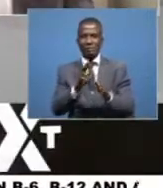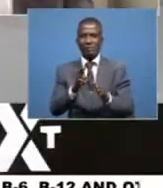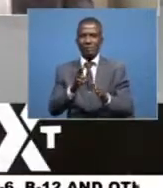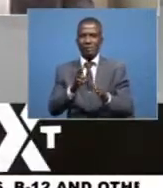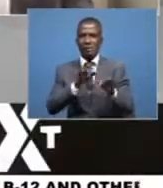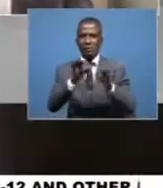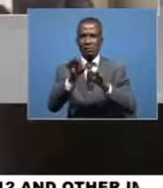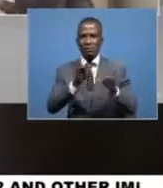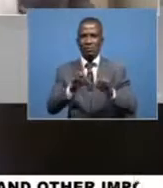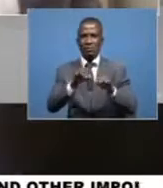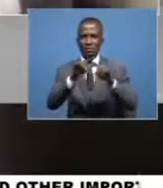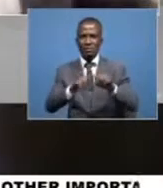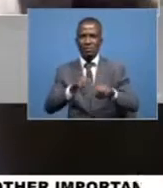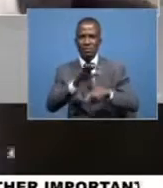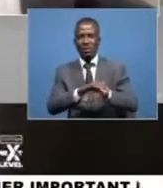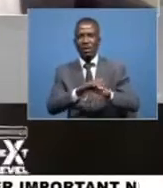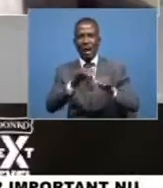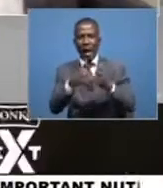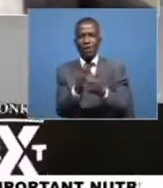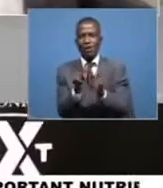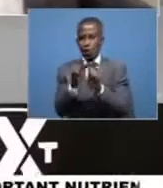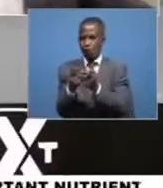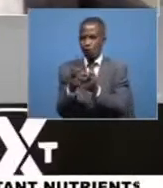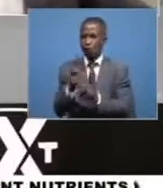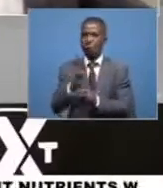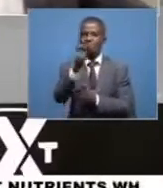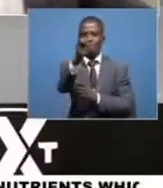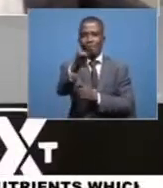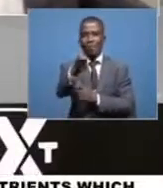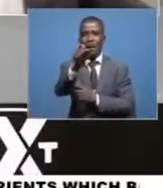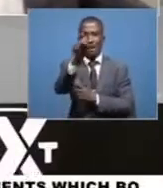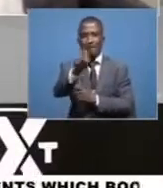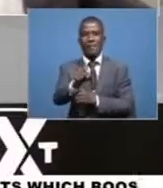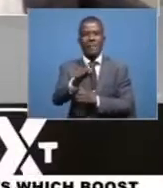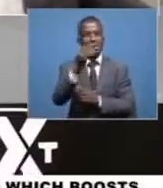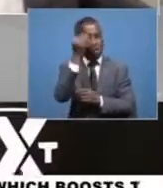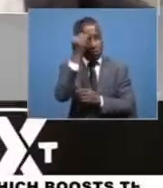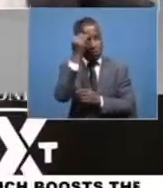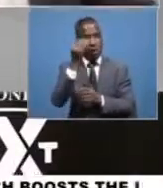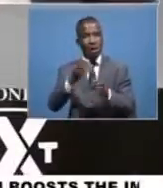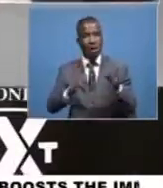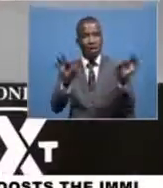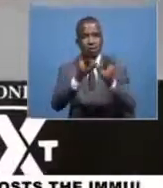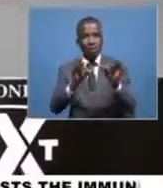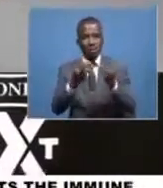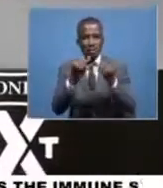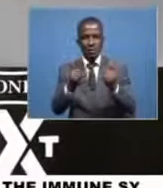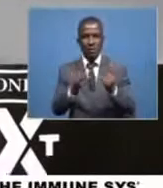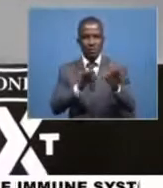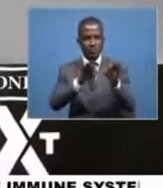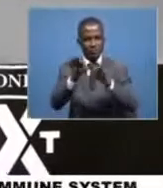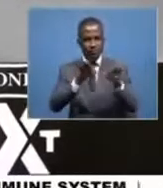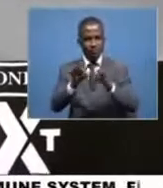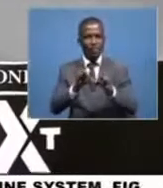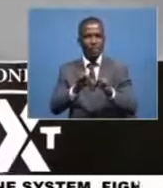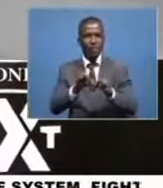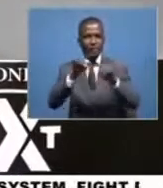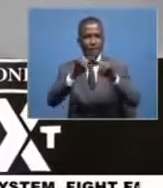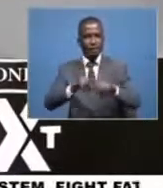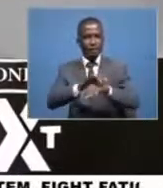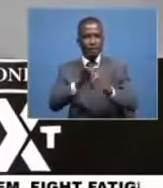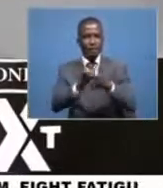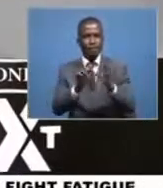an application that is made by a party. But we need to note, most importantly, that this is discretionary according